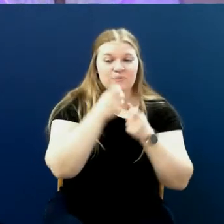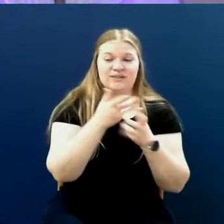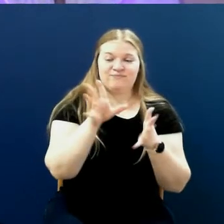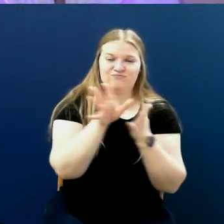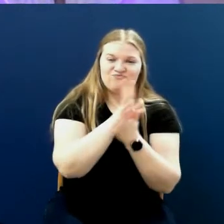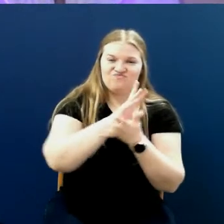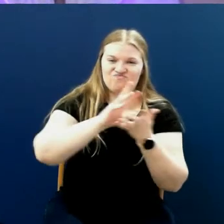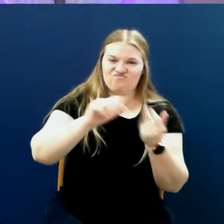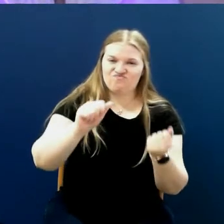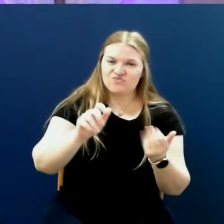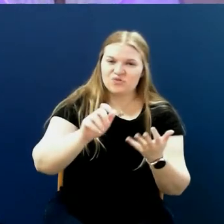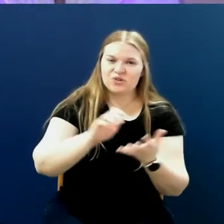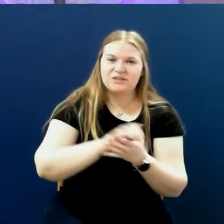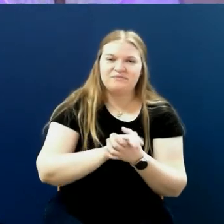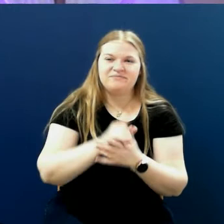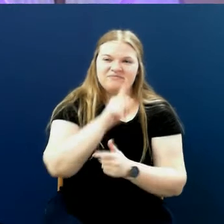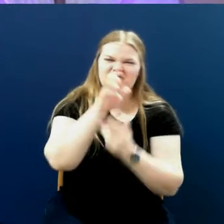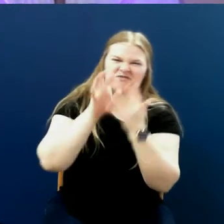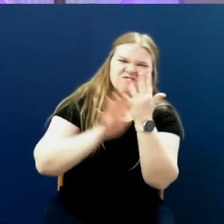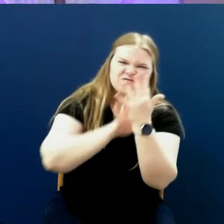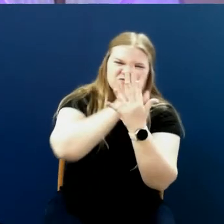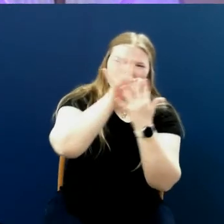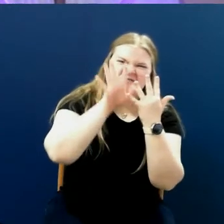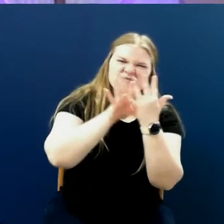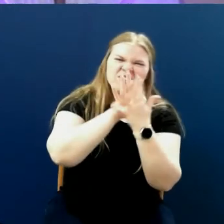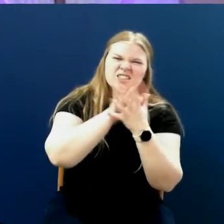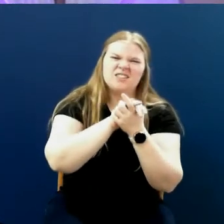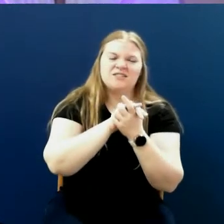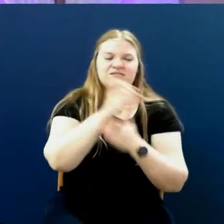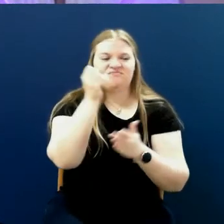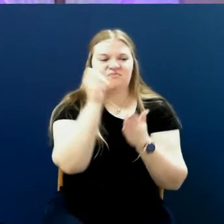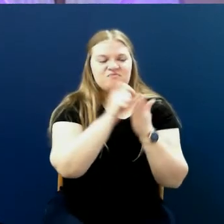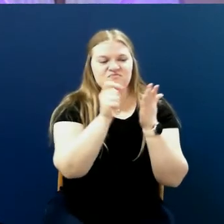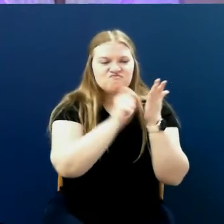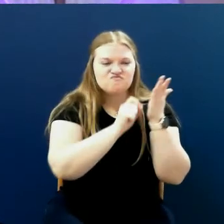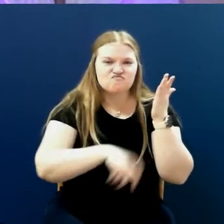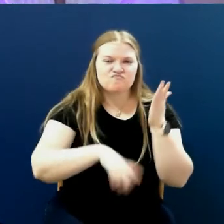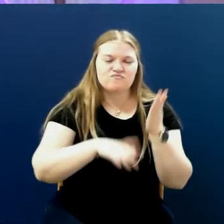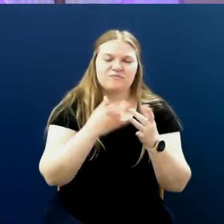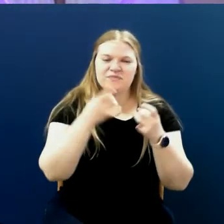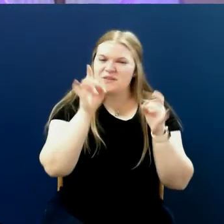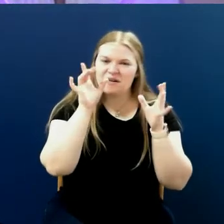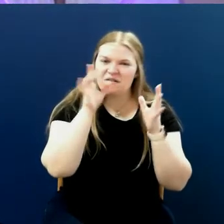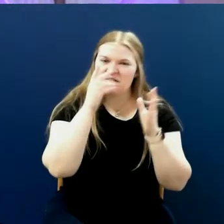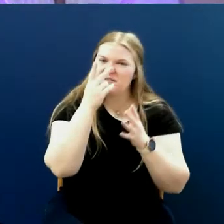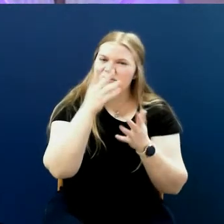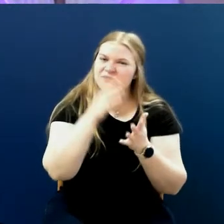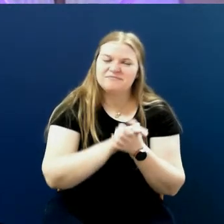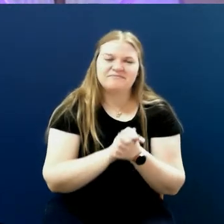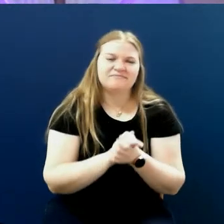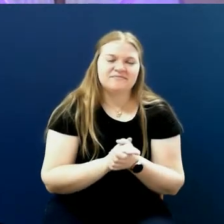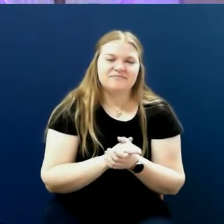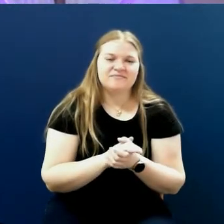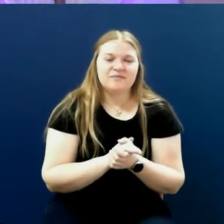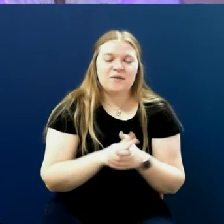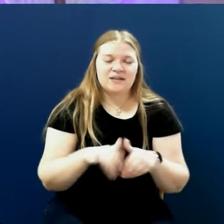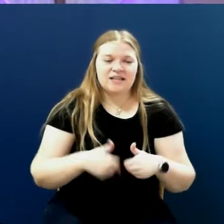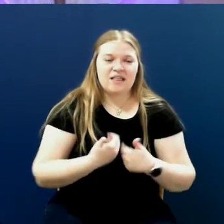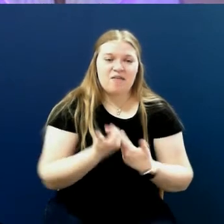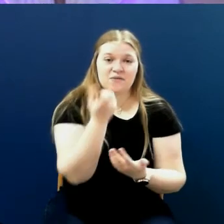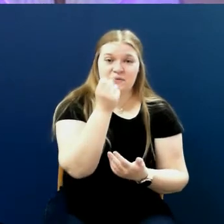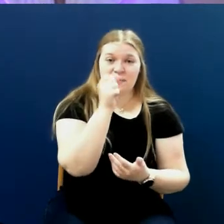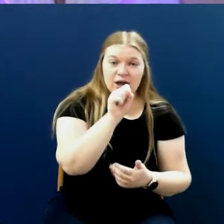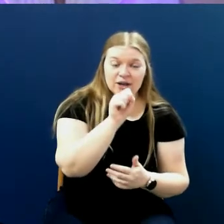it. He wants to tag it, make it look horrible. He wants you to live in